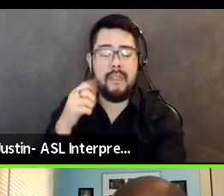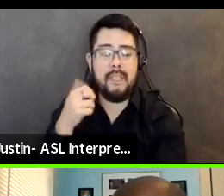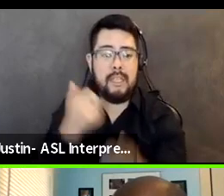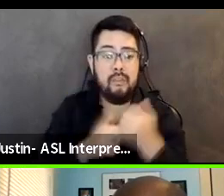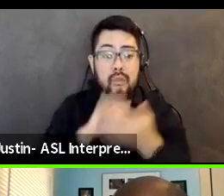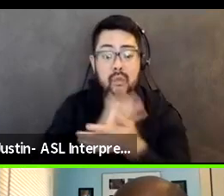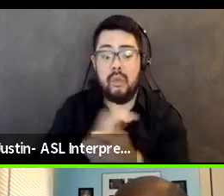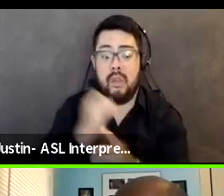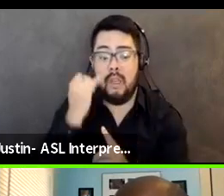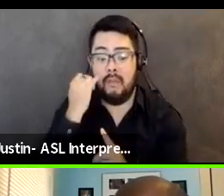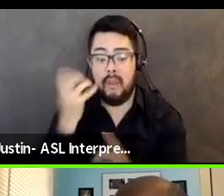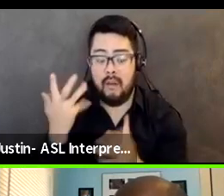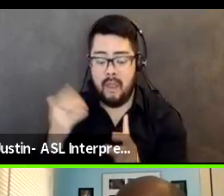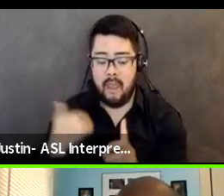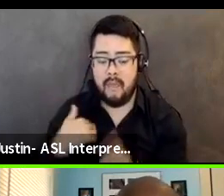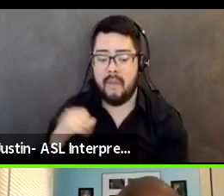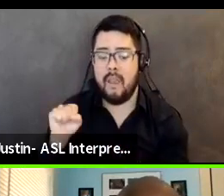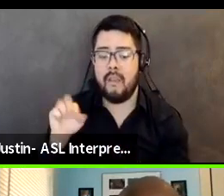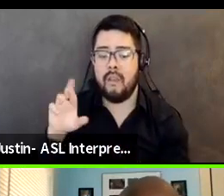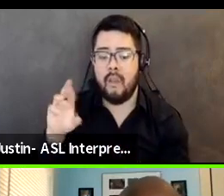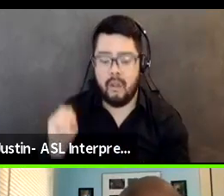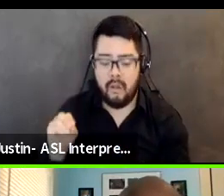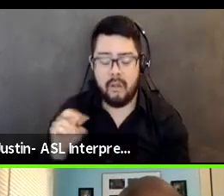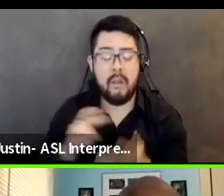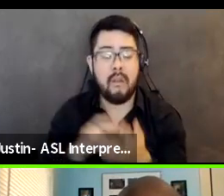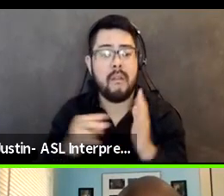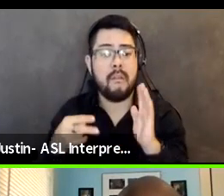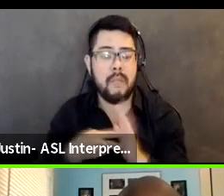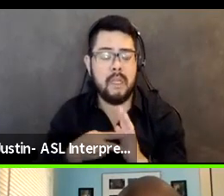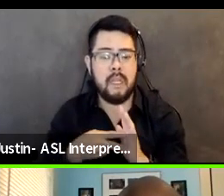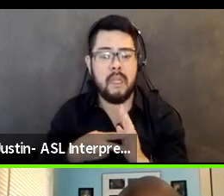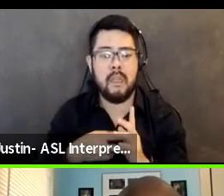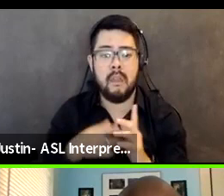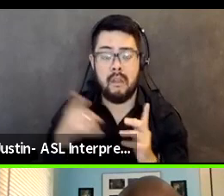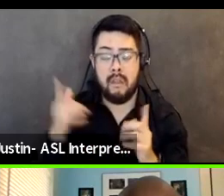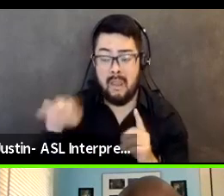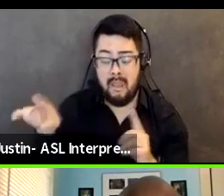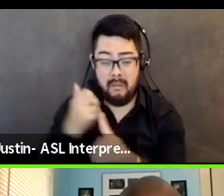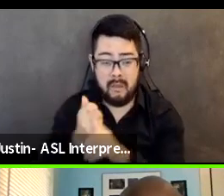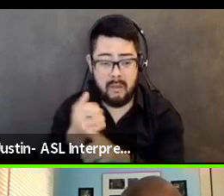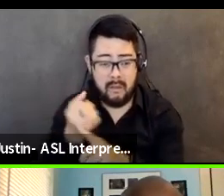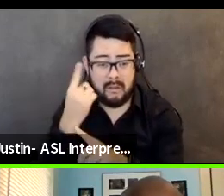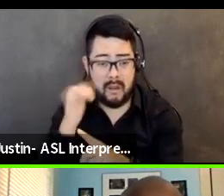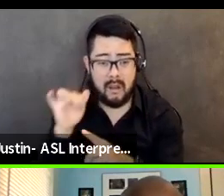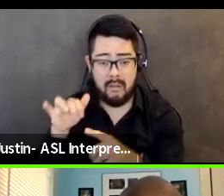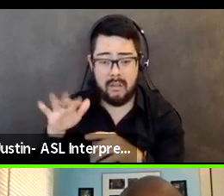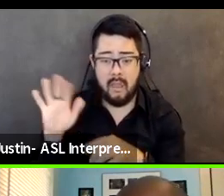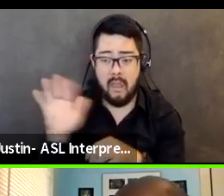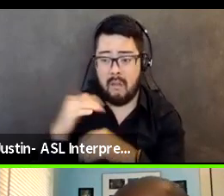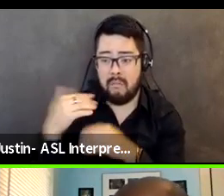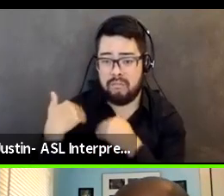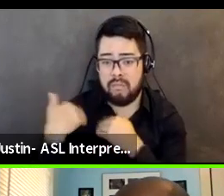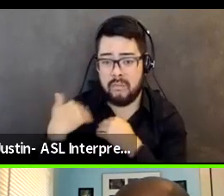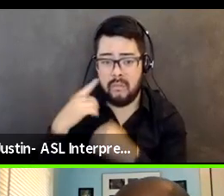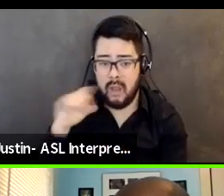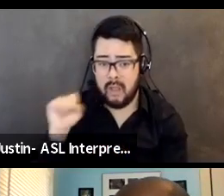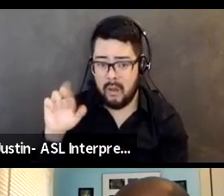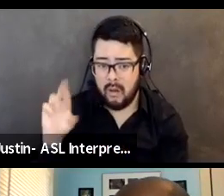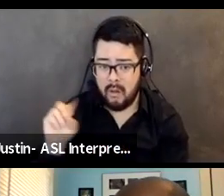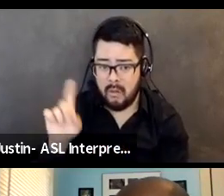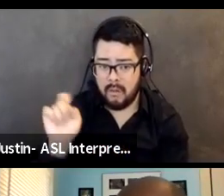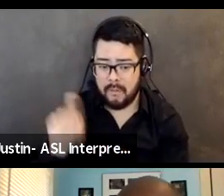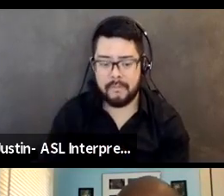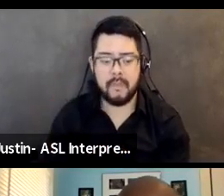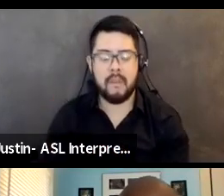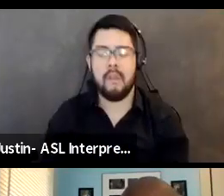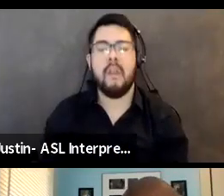school there's going to be training for the staff also to understand the roles of the sros yes we're